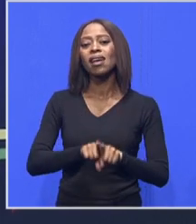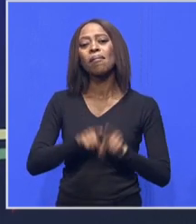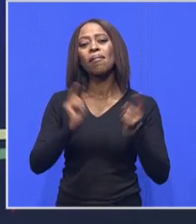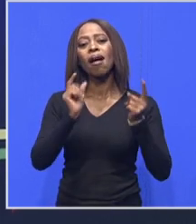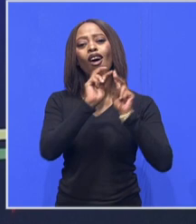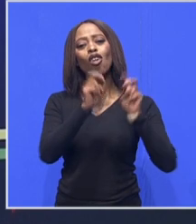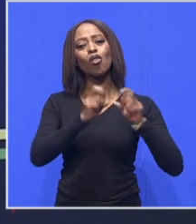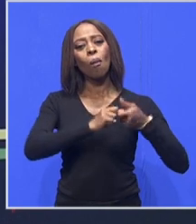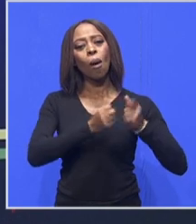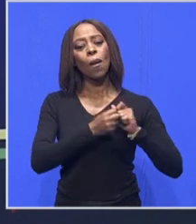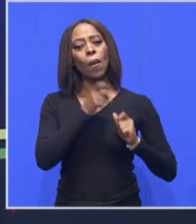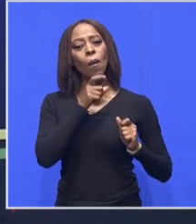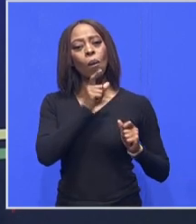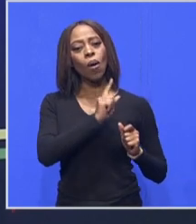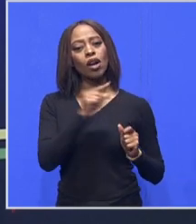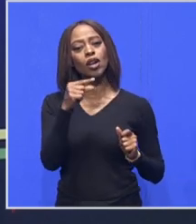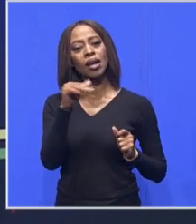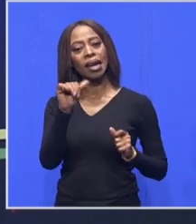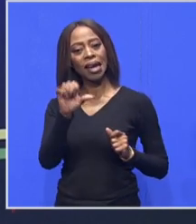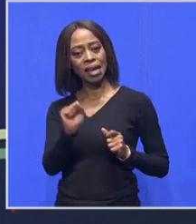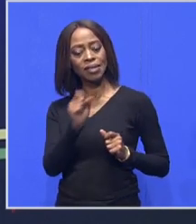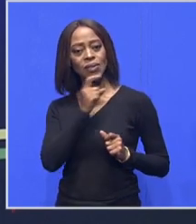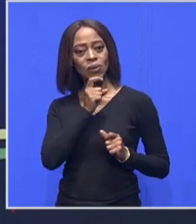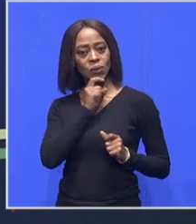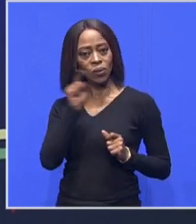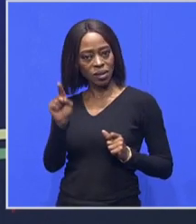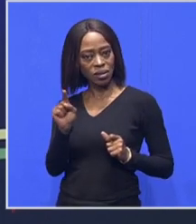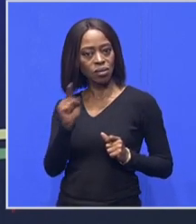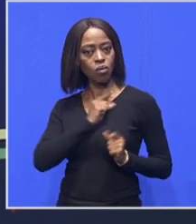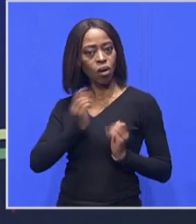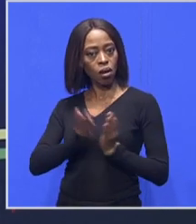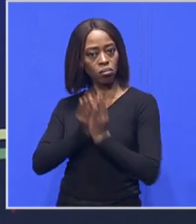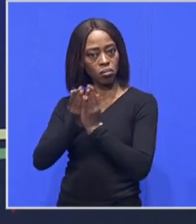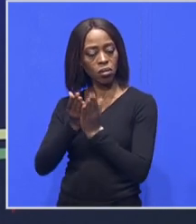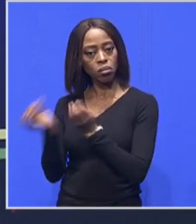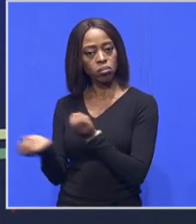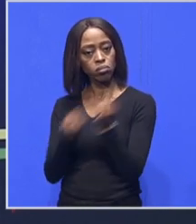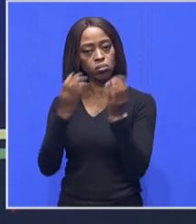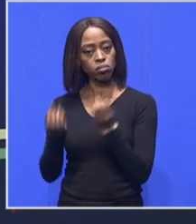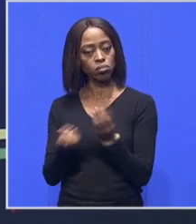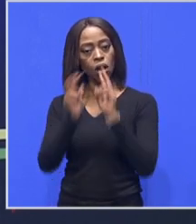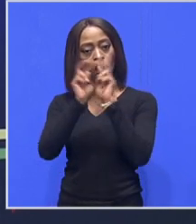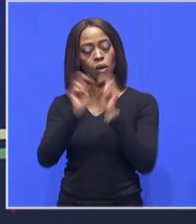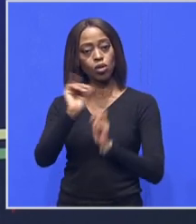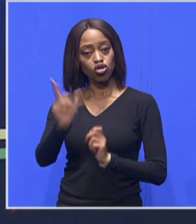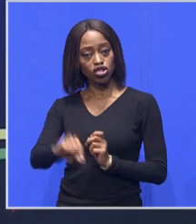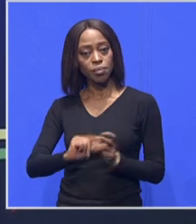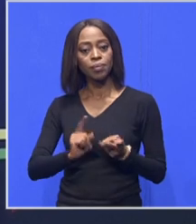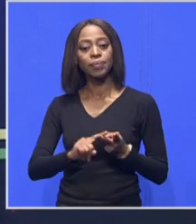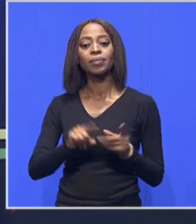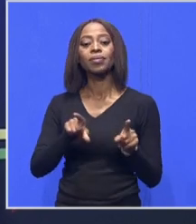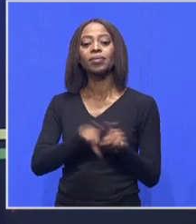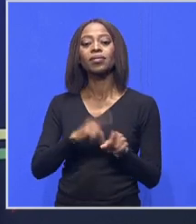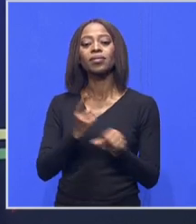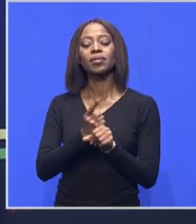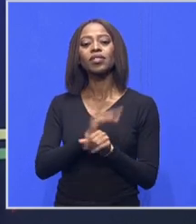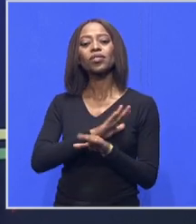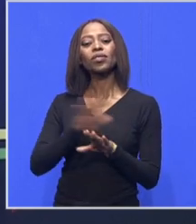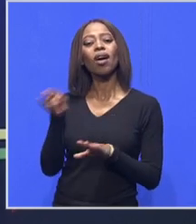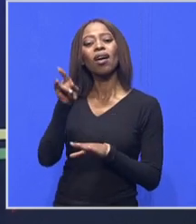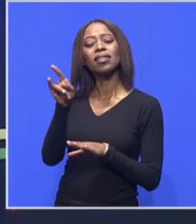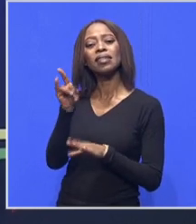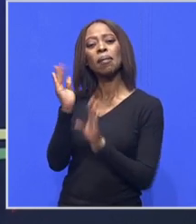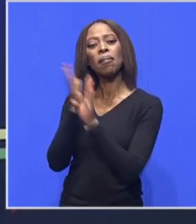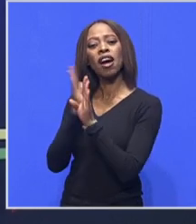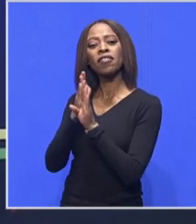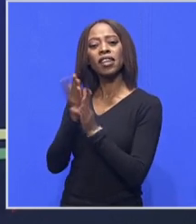of gas through the car power ships, the ships that can provide electricity at a low cost in a cheaper way, and as opposed to the parasitic independent